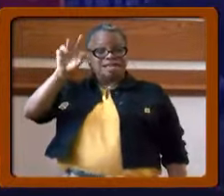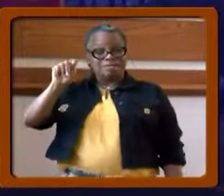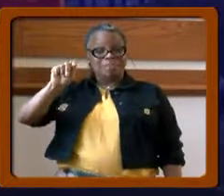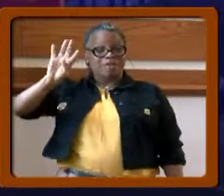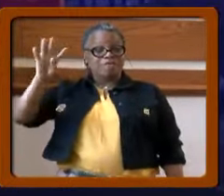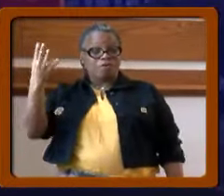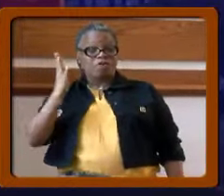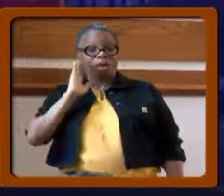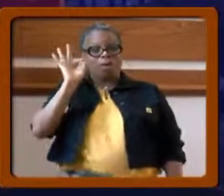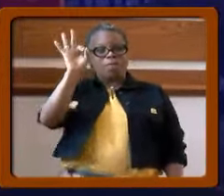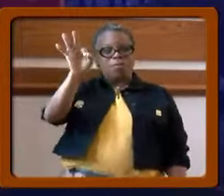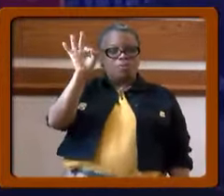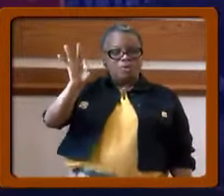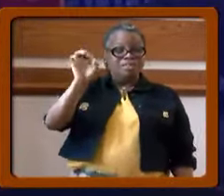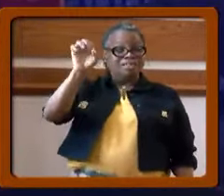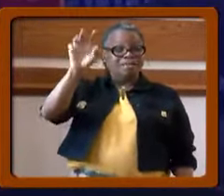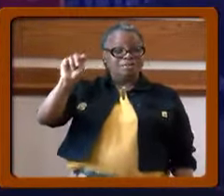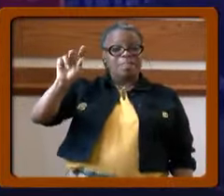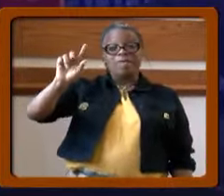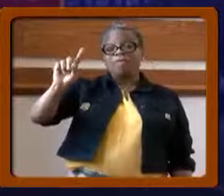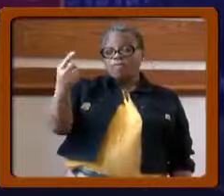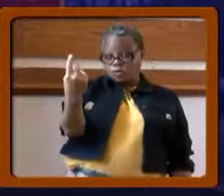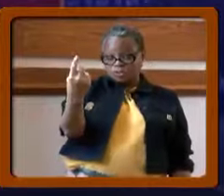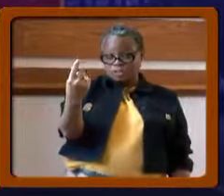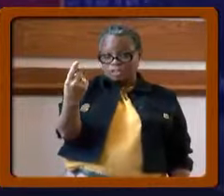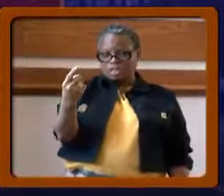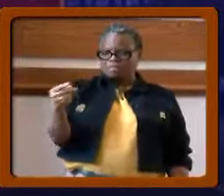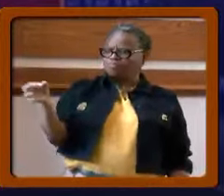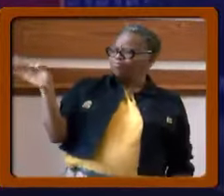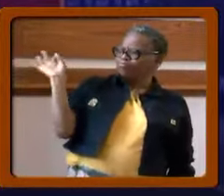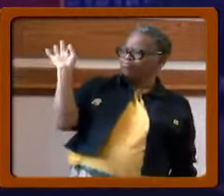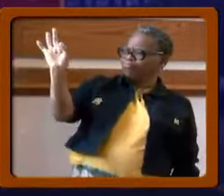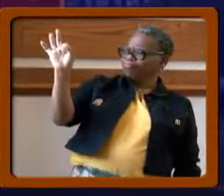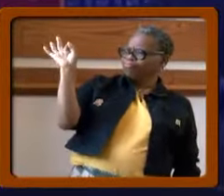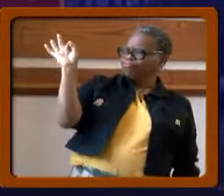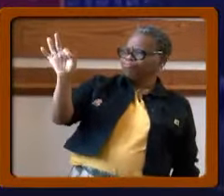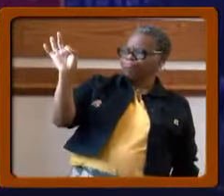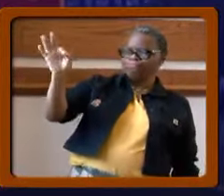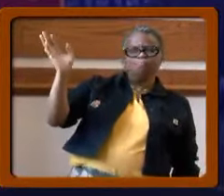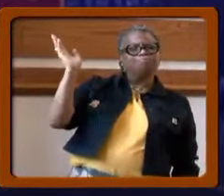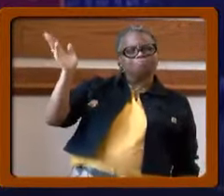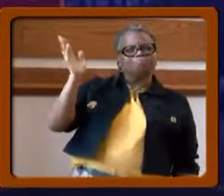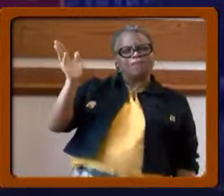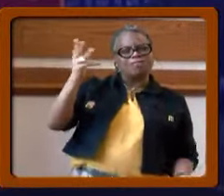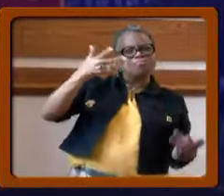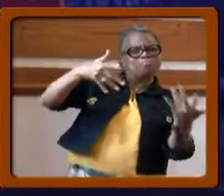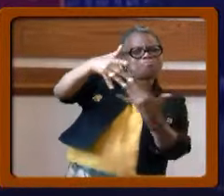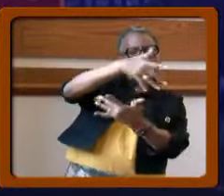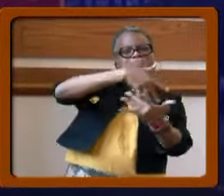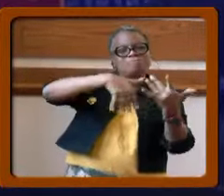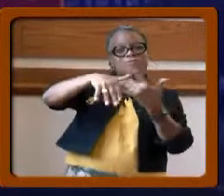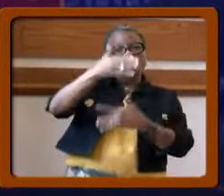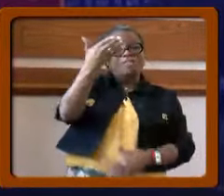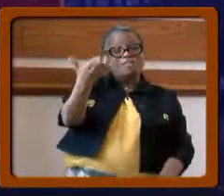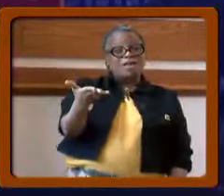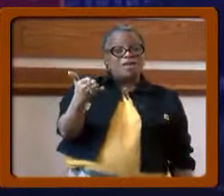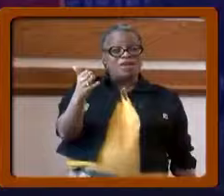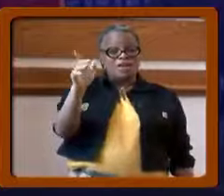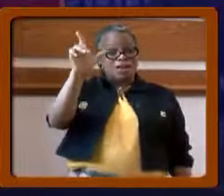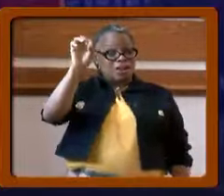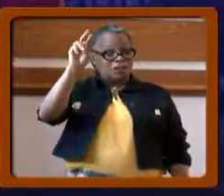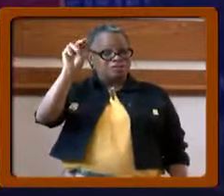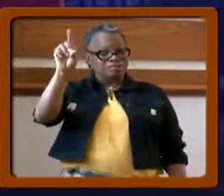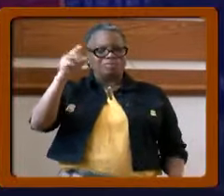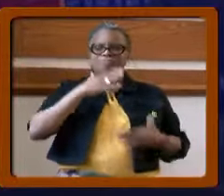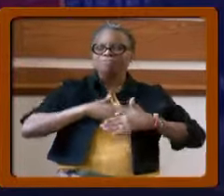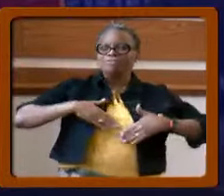preaching on September 1st, going to deliver a lecture, but we're just gonna spend some time in London. Can you imagine that? Just having a